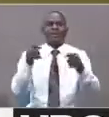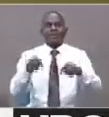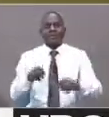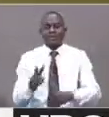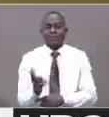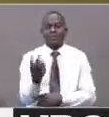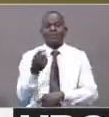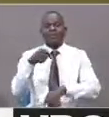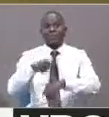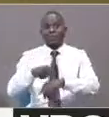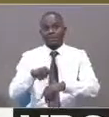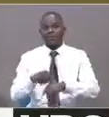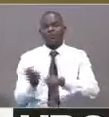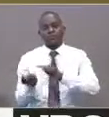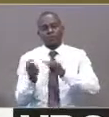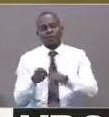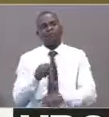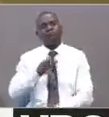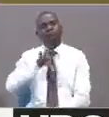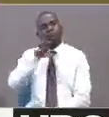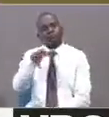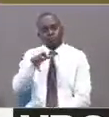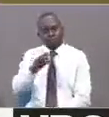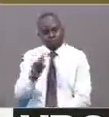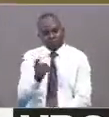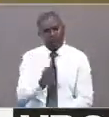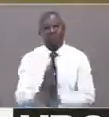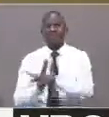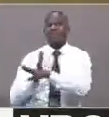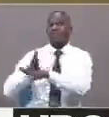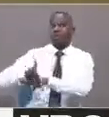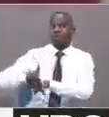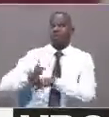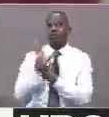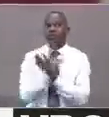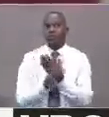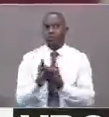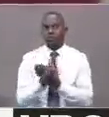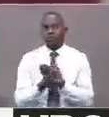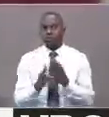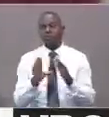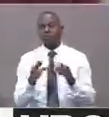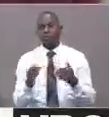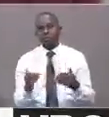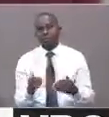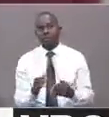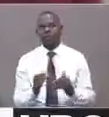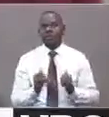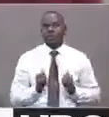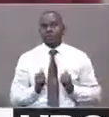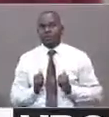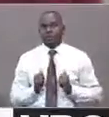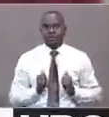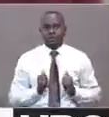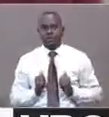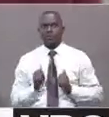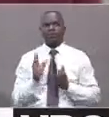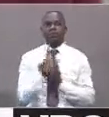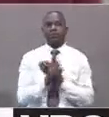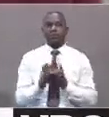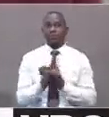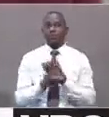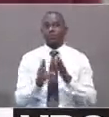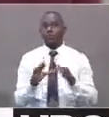time to come to the region. You were first in Sorongo District and the war in Bulambuli District,